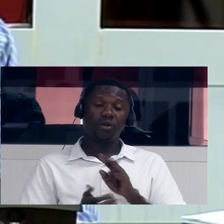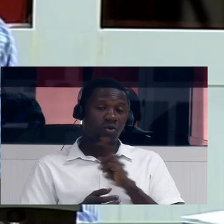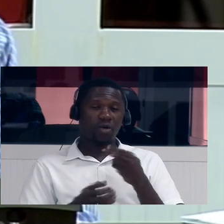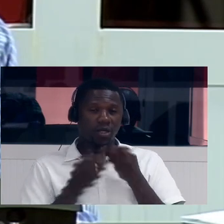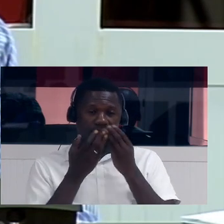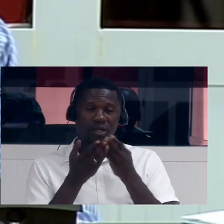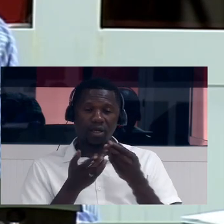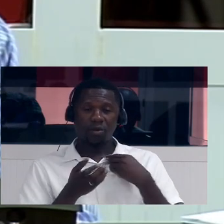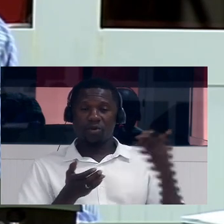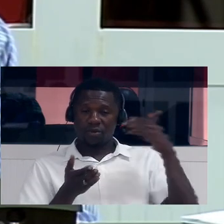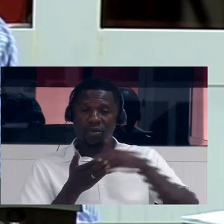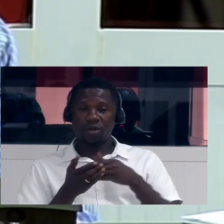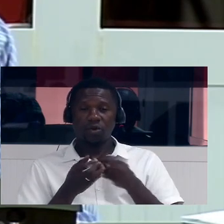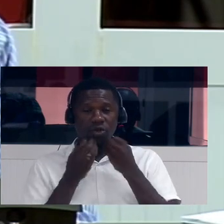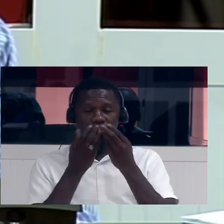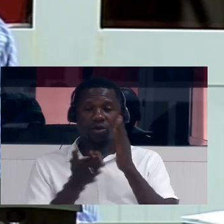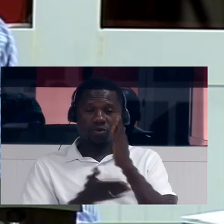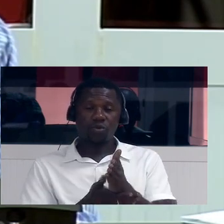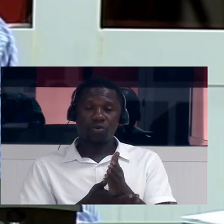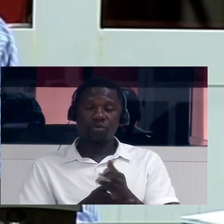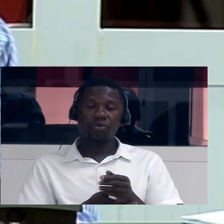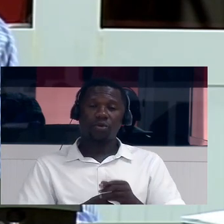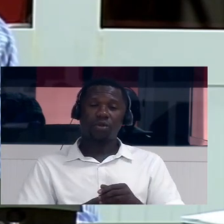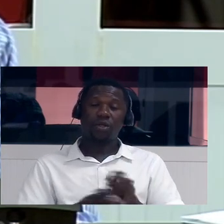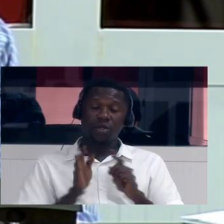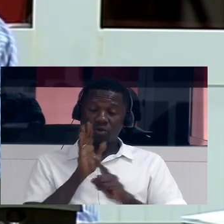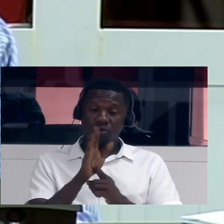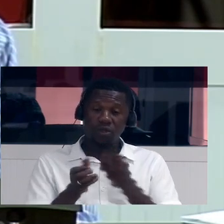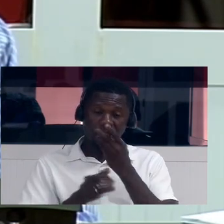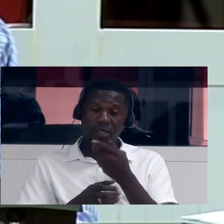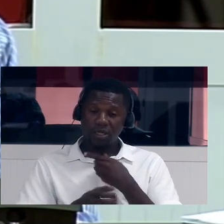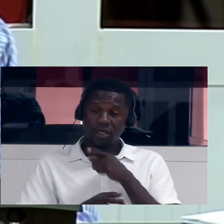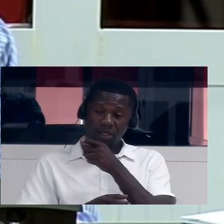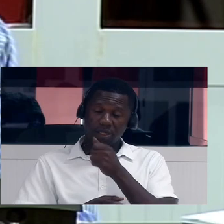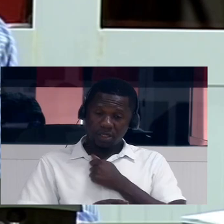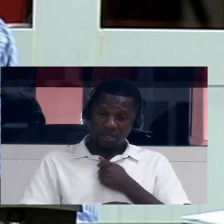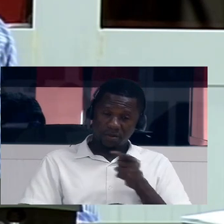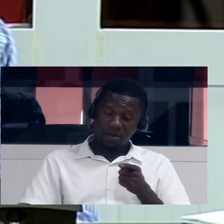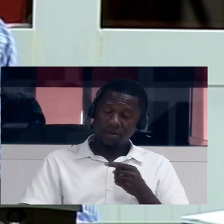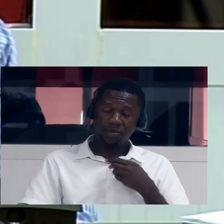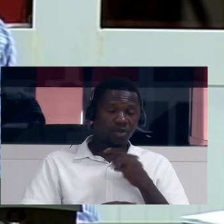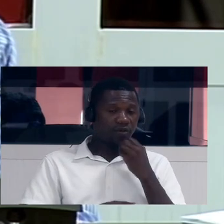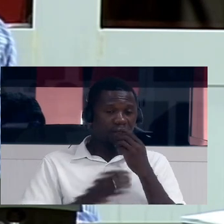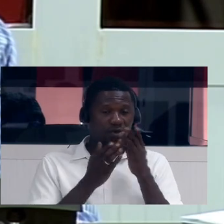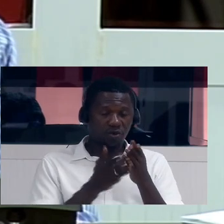that's exactly what I'm doing. To say that he threatened them, if I say so, I'll be unfair, and I want to be fair.